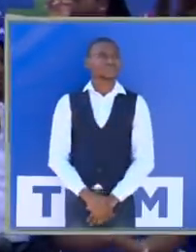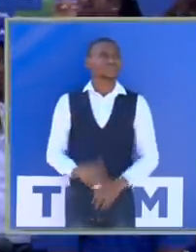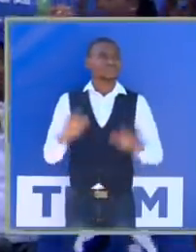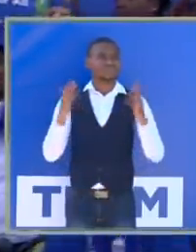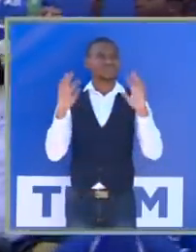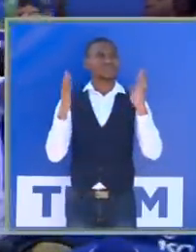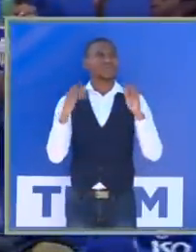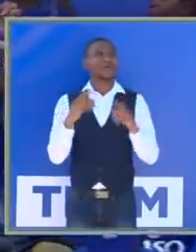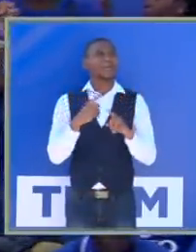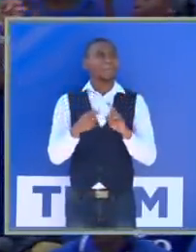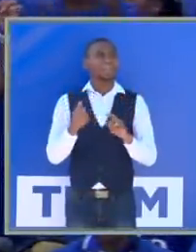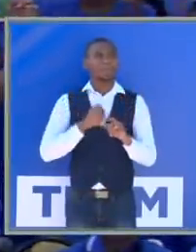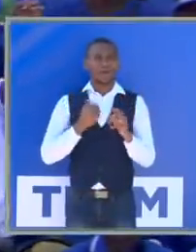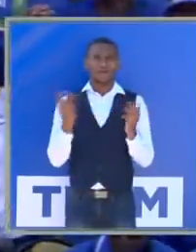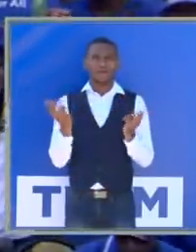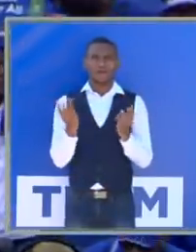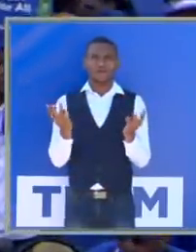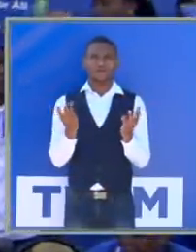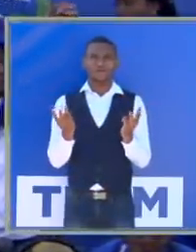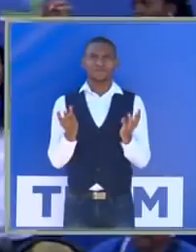But my people,